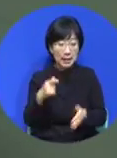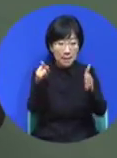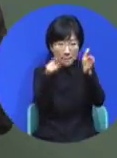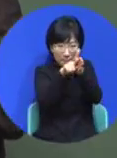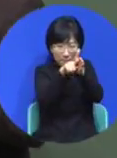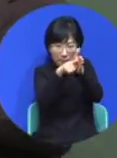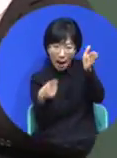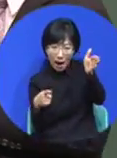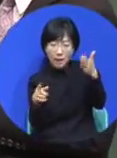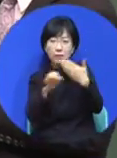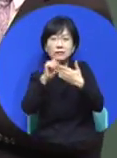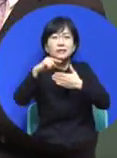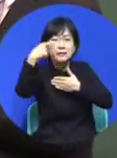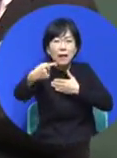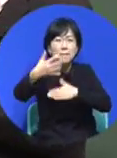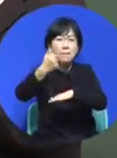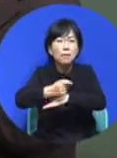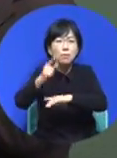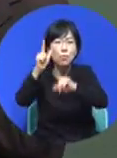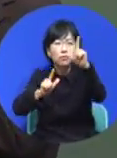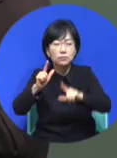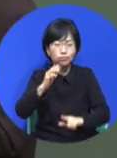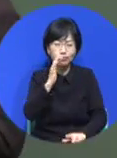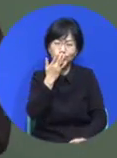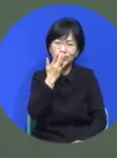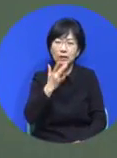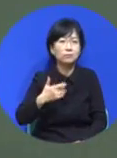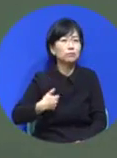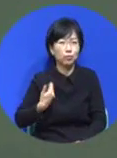Abraham did not know the result of disbelief.